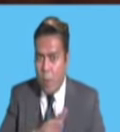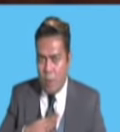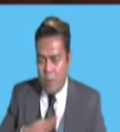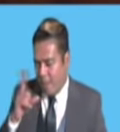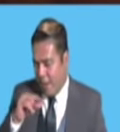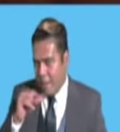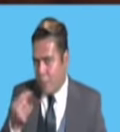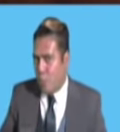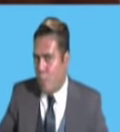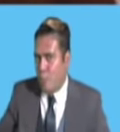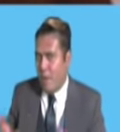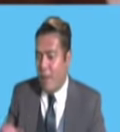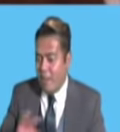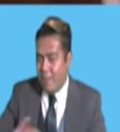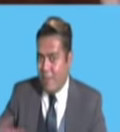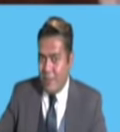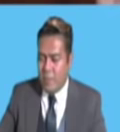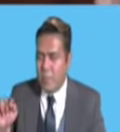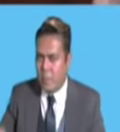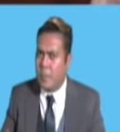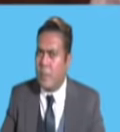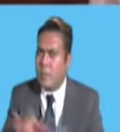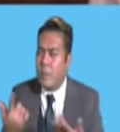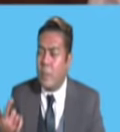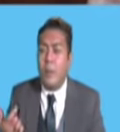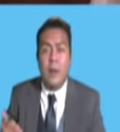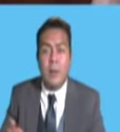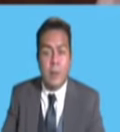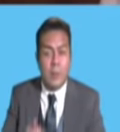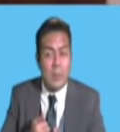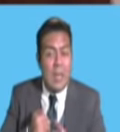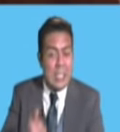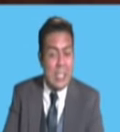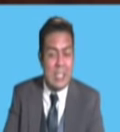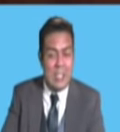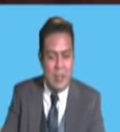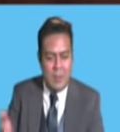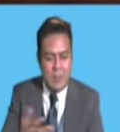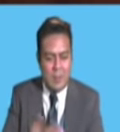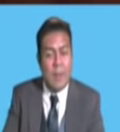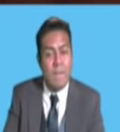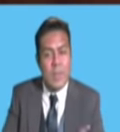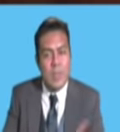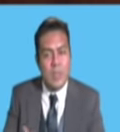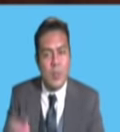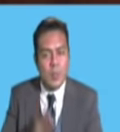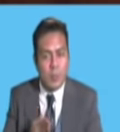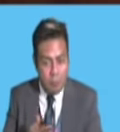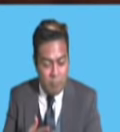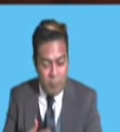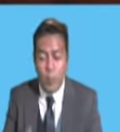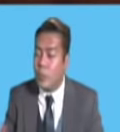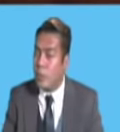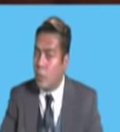communities. This assistance is timely and will greatly assist with the collation and validation of village profiles, which will greatly